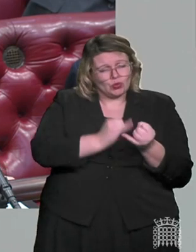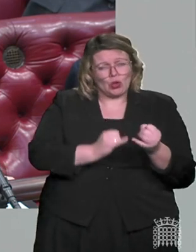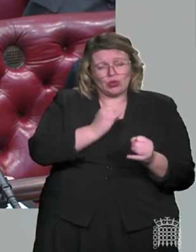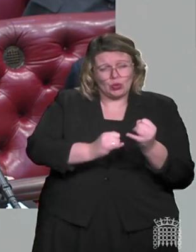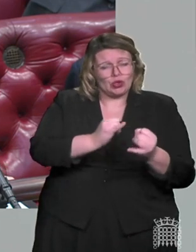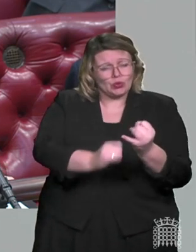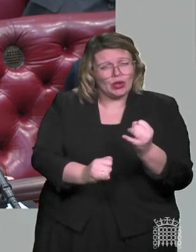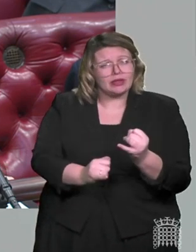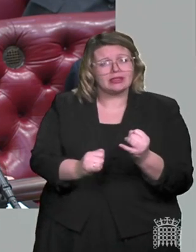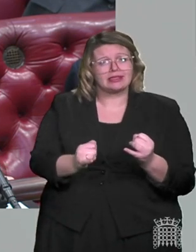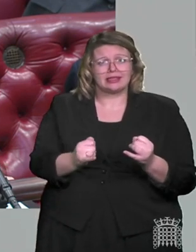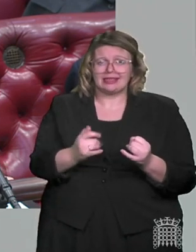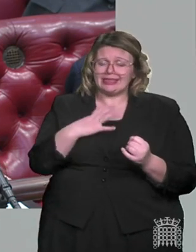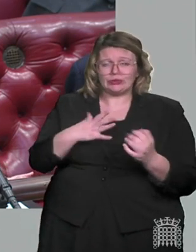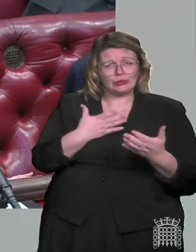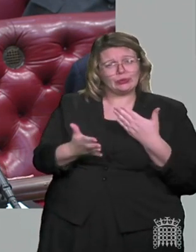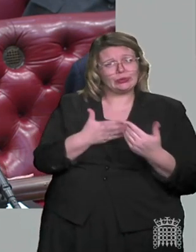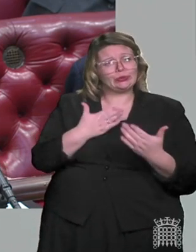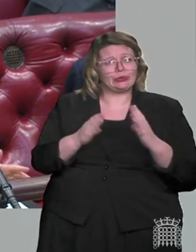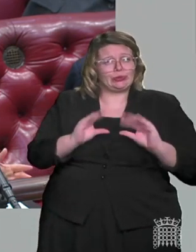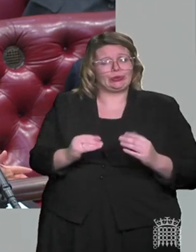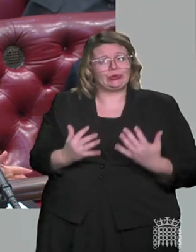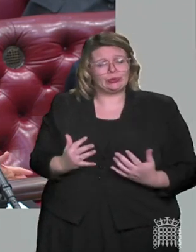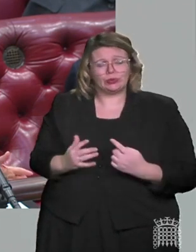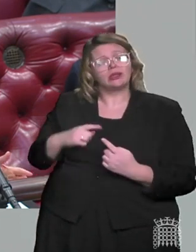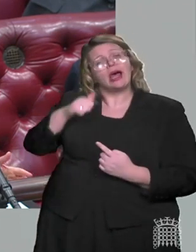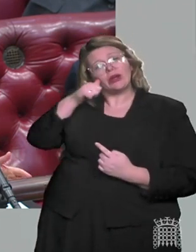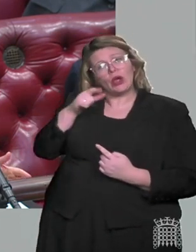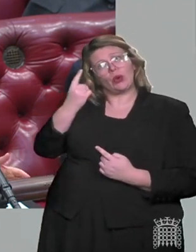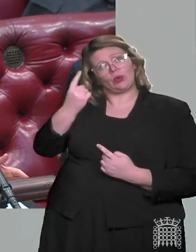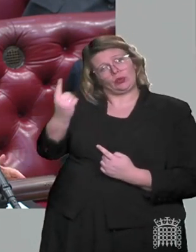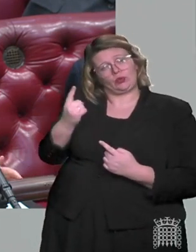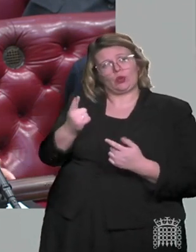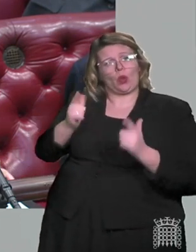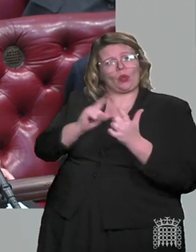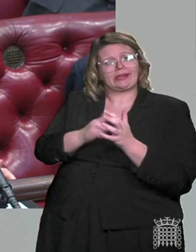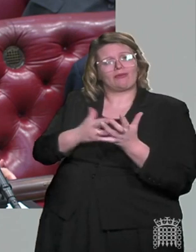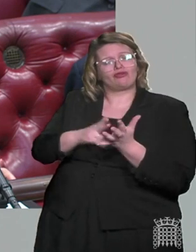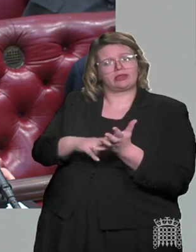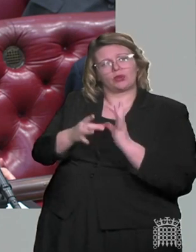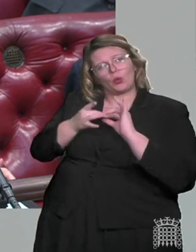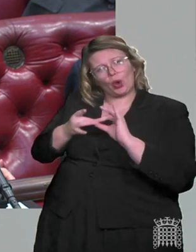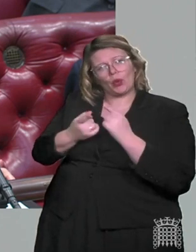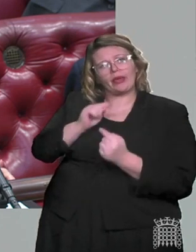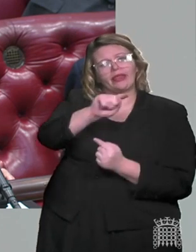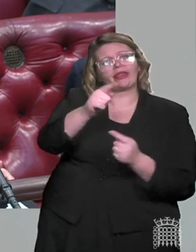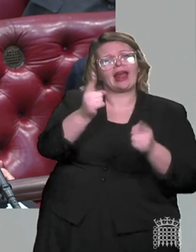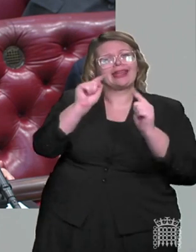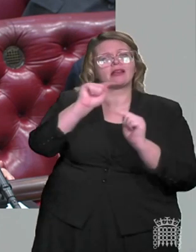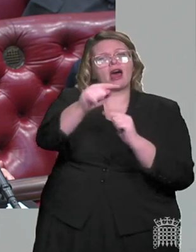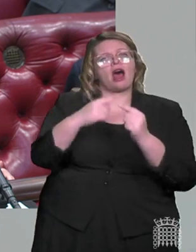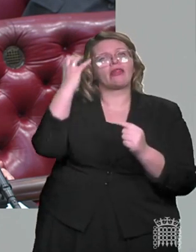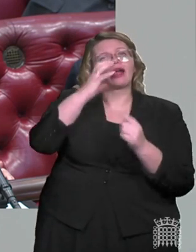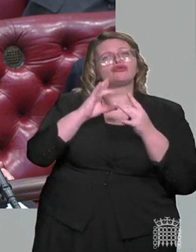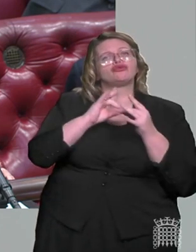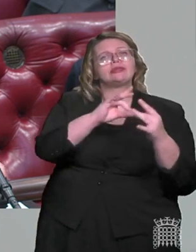contact group of regional and international leaders who would influence both sides. Is he able to offer any progress